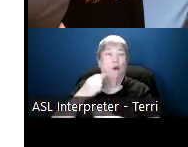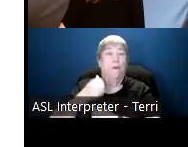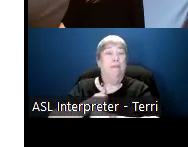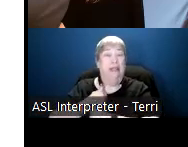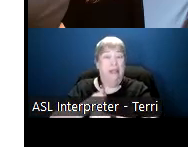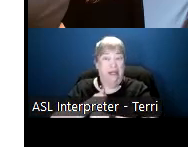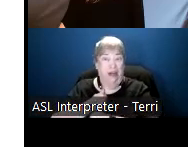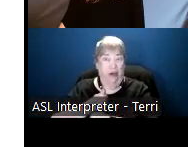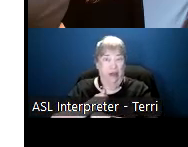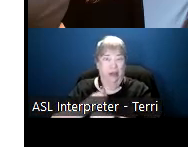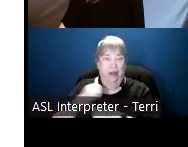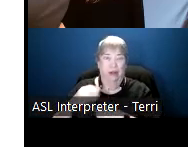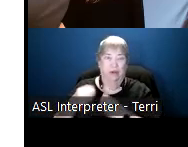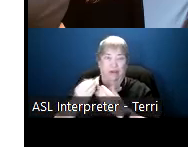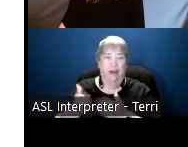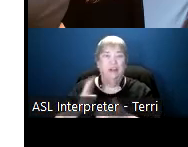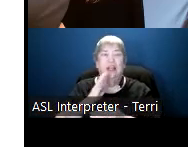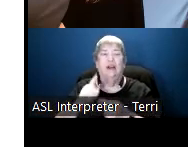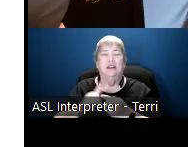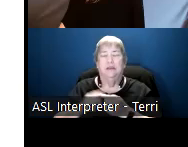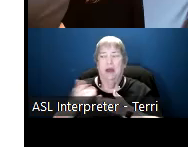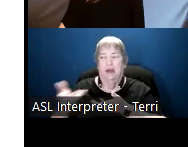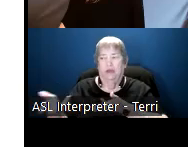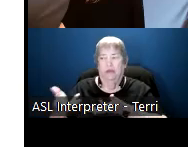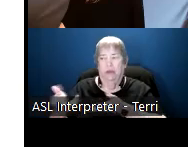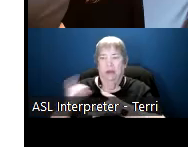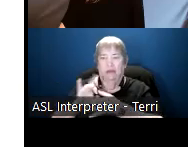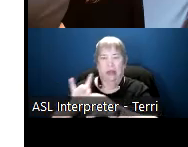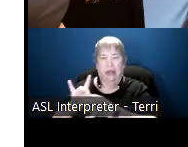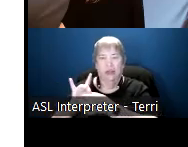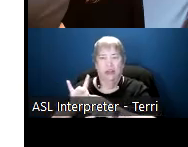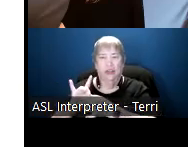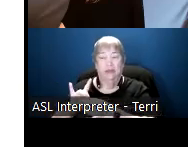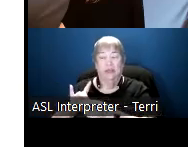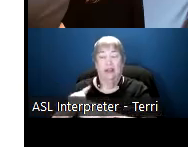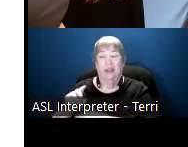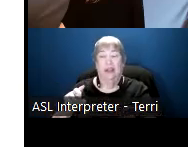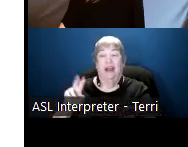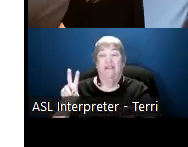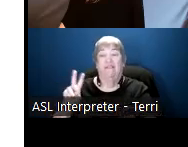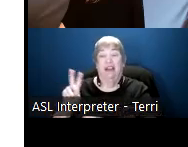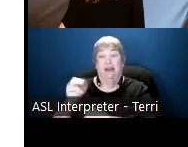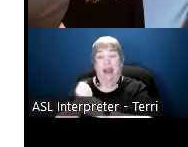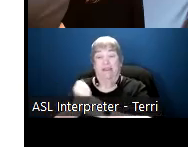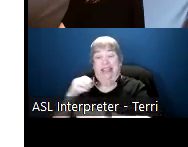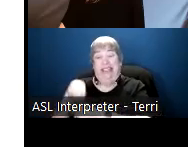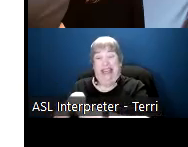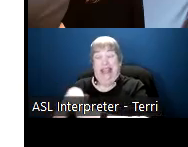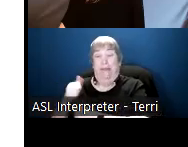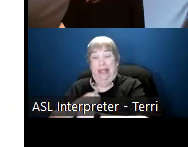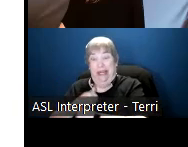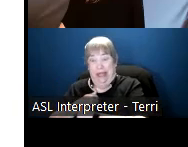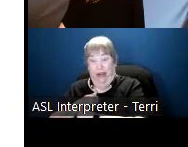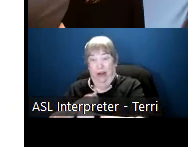this talks about the relationship that victim advocates in the military have with their clients. And similar